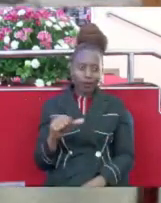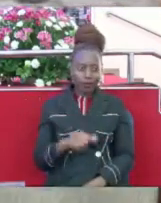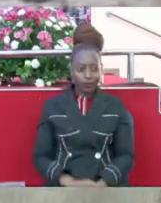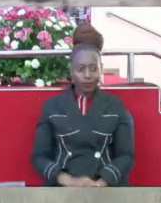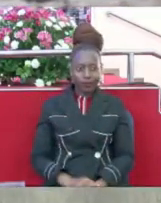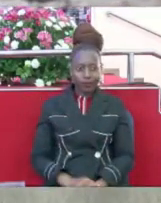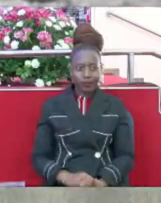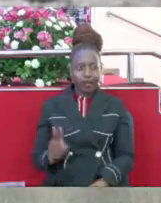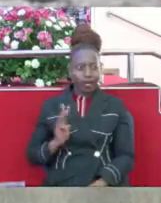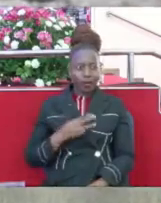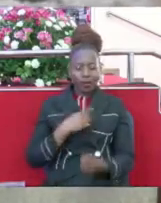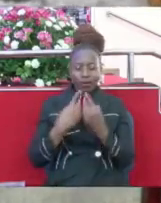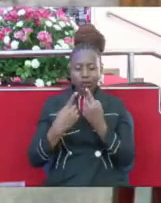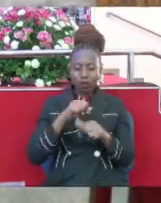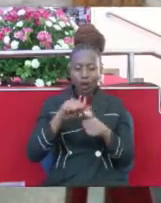blesses.